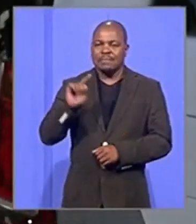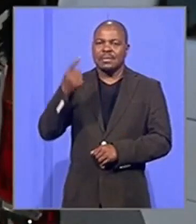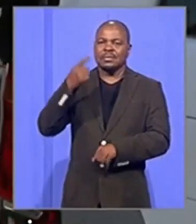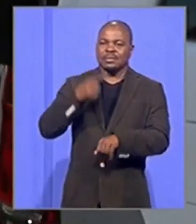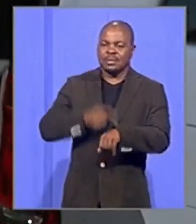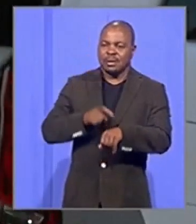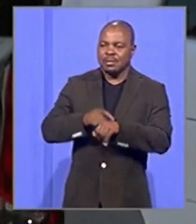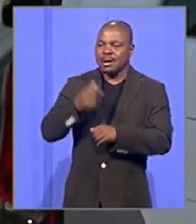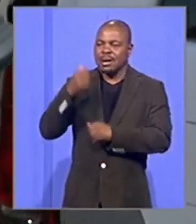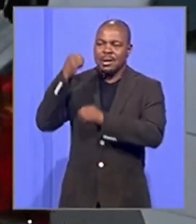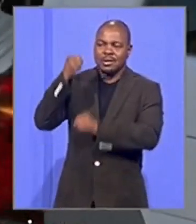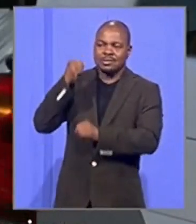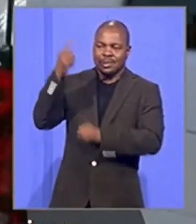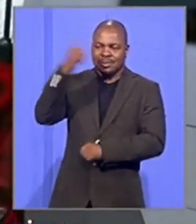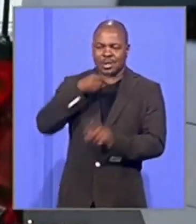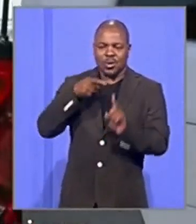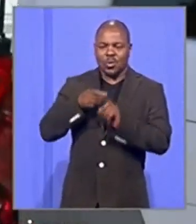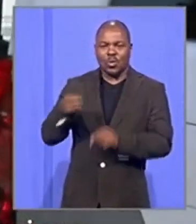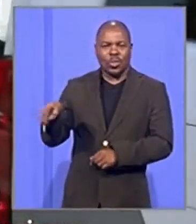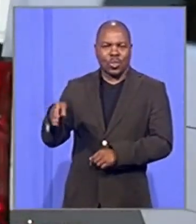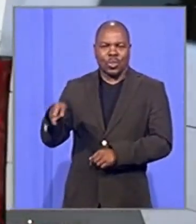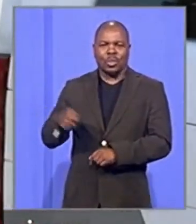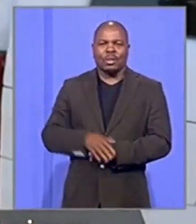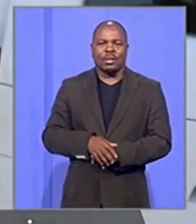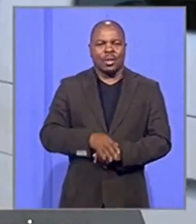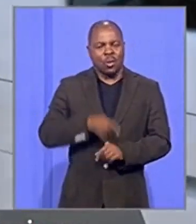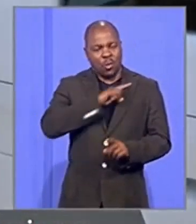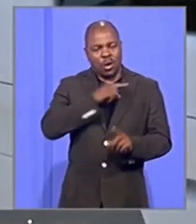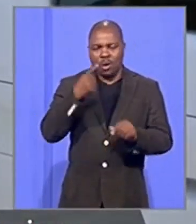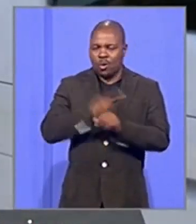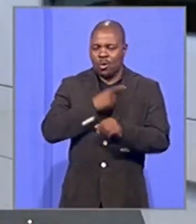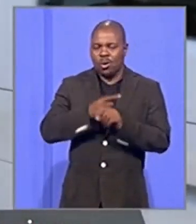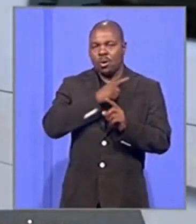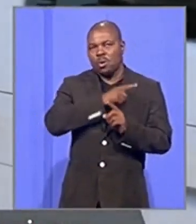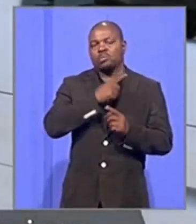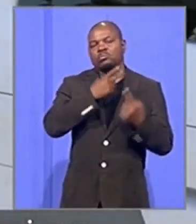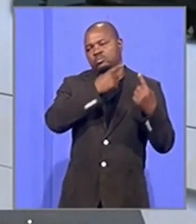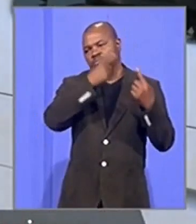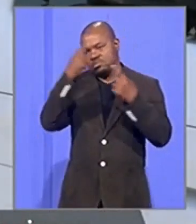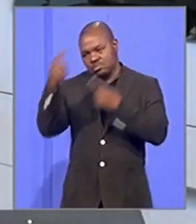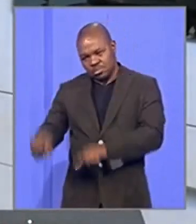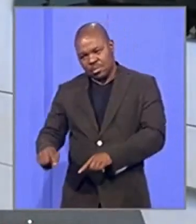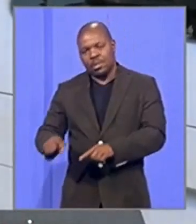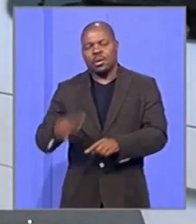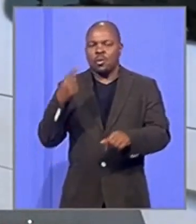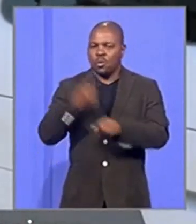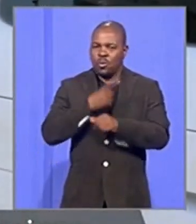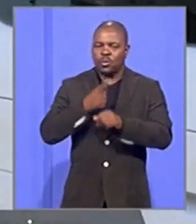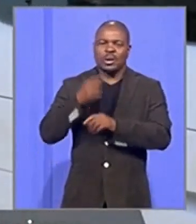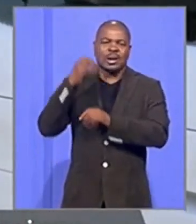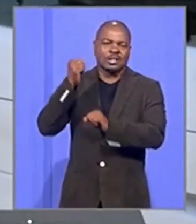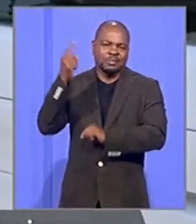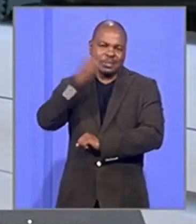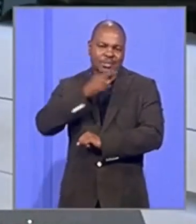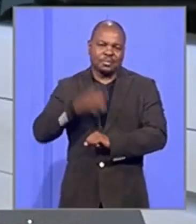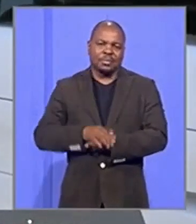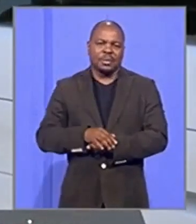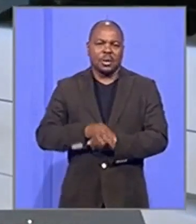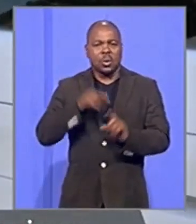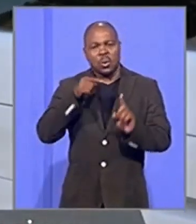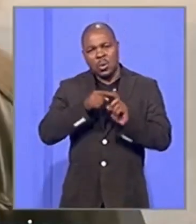we are not going to be together with her, as she usually calmed down in every Christmas. Even if she had